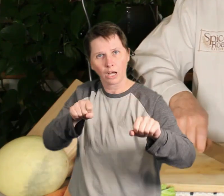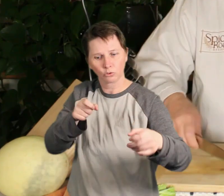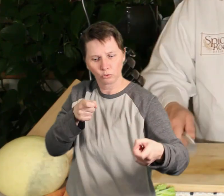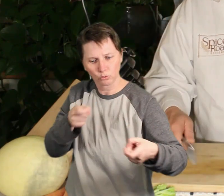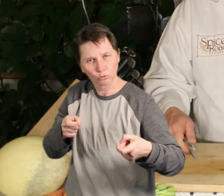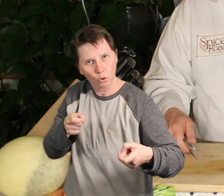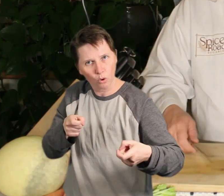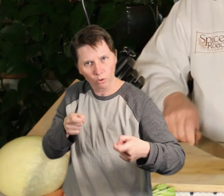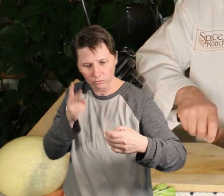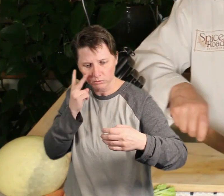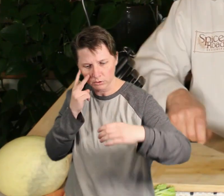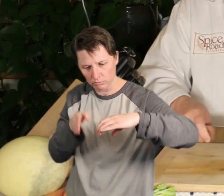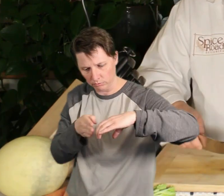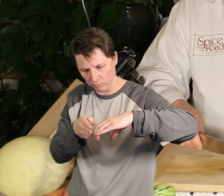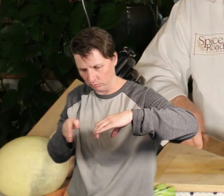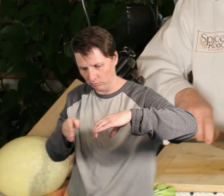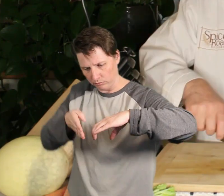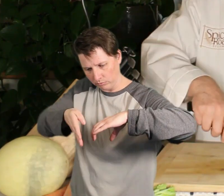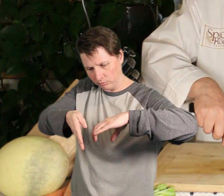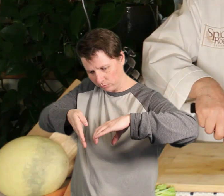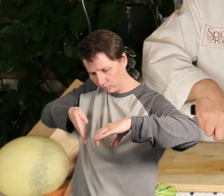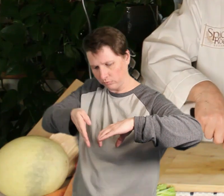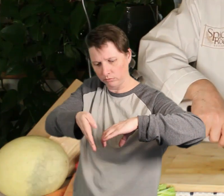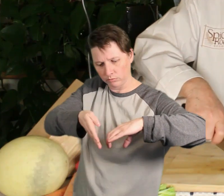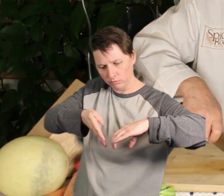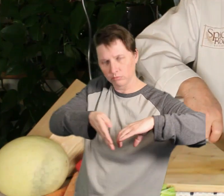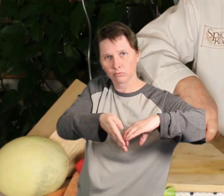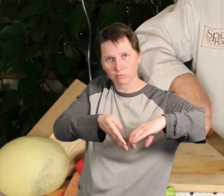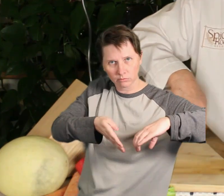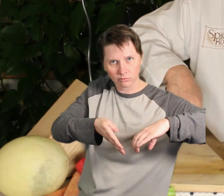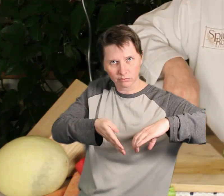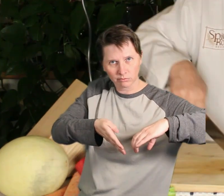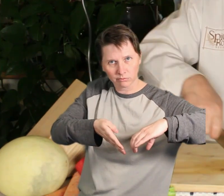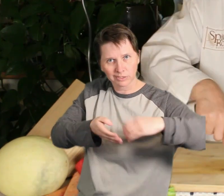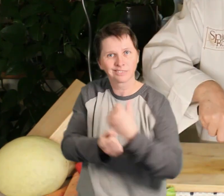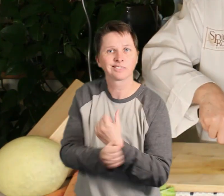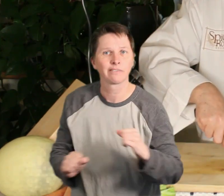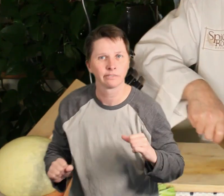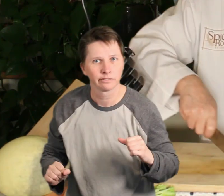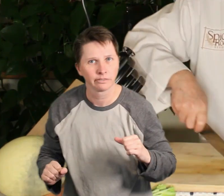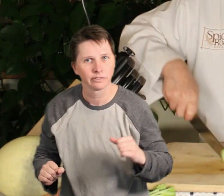So I'm going to do it cockeye a little bit here, and we simply draw.